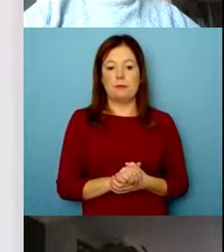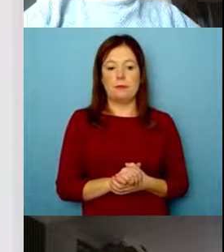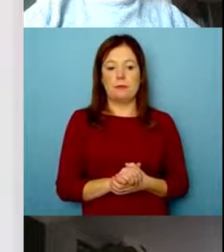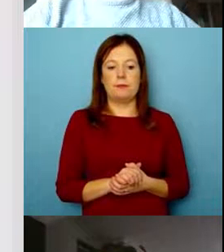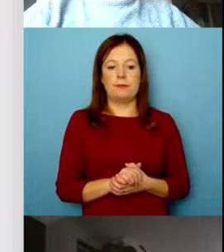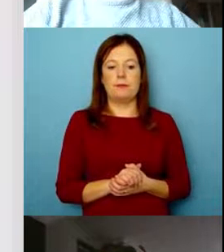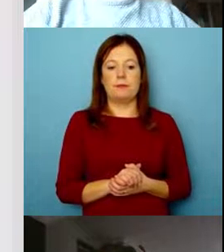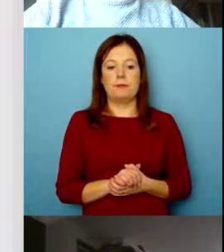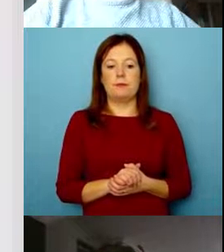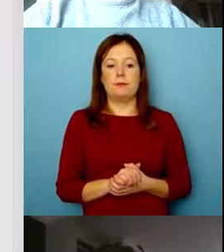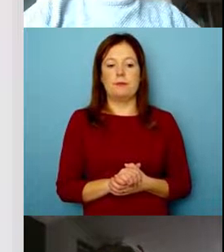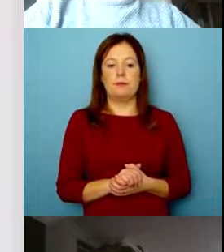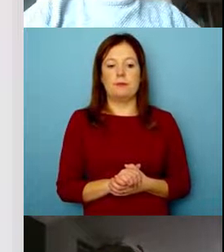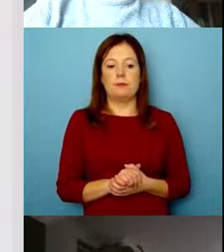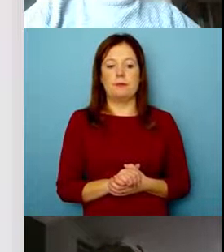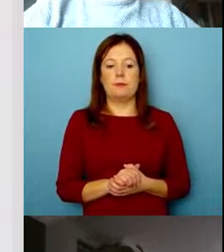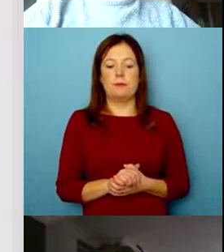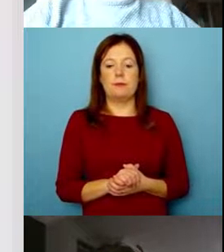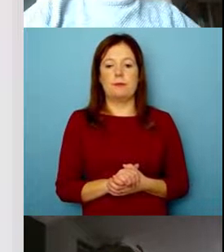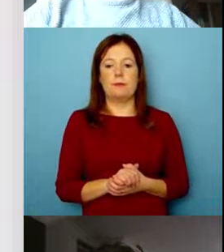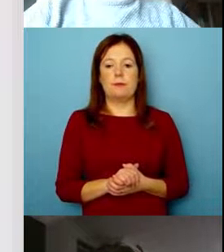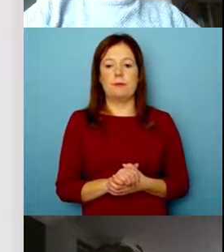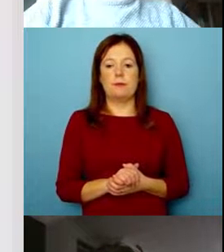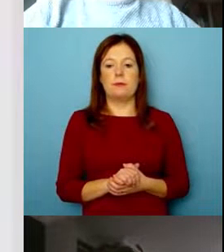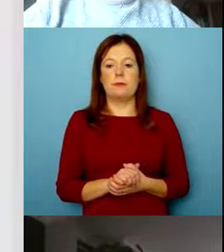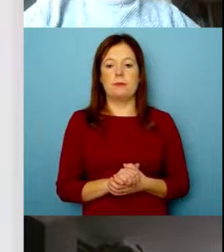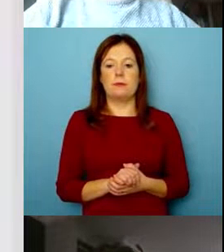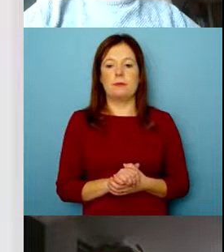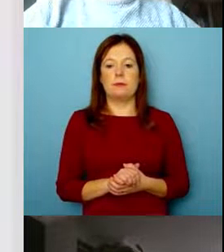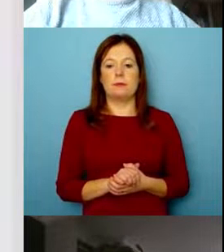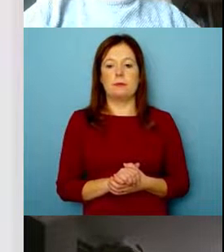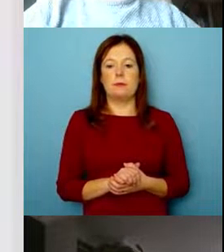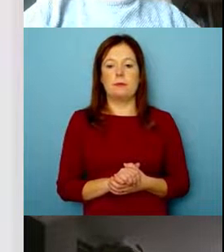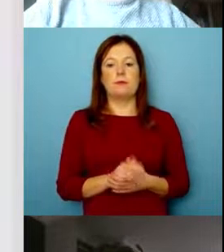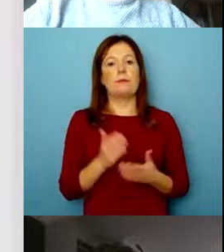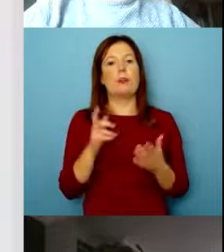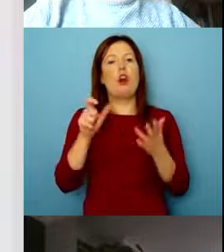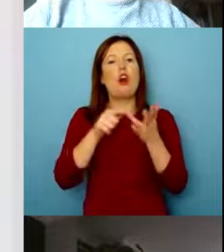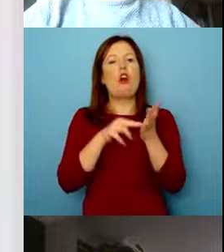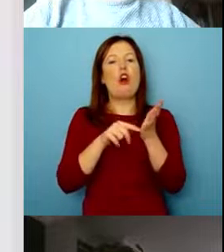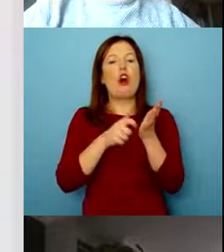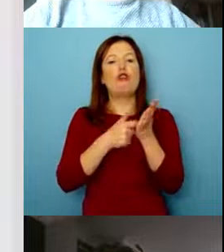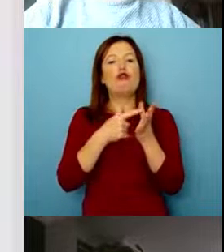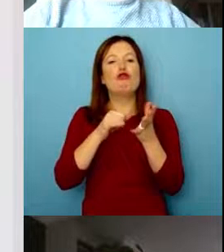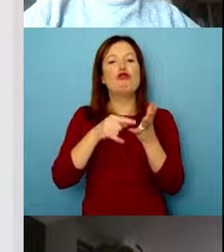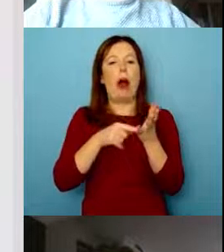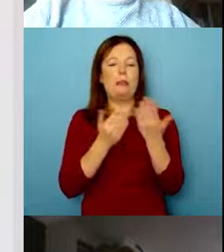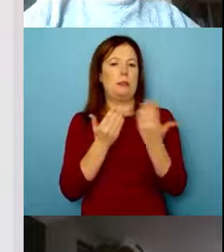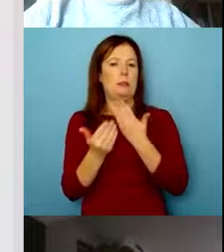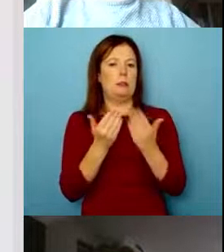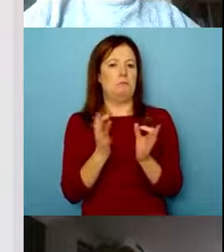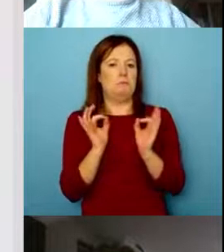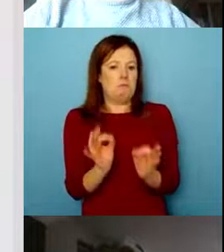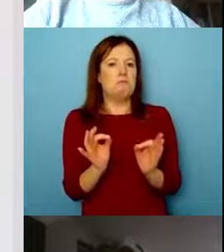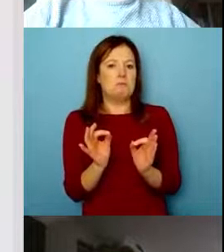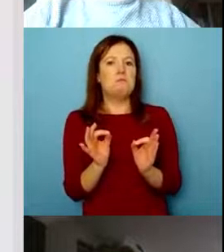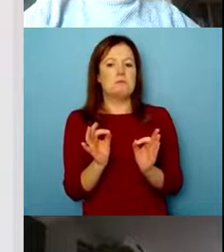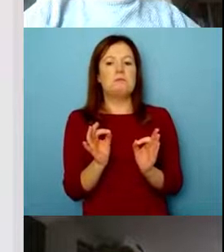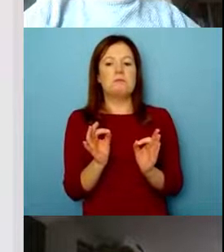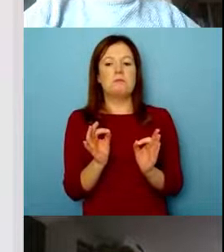read. Ditto, we've made sure that there's a high contrast display. So we've stripped back any